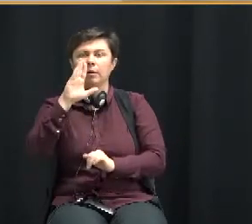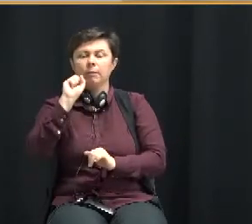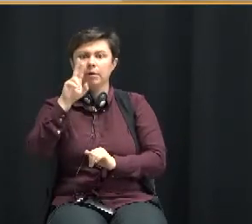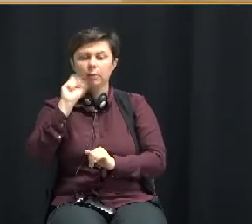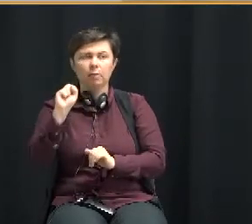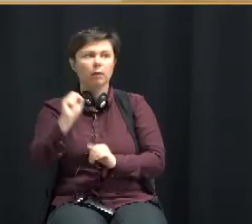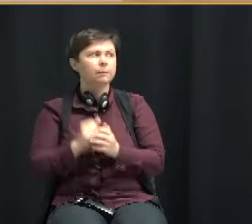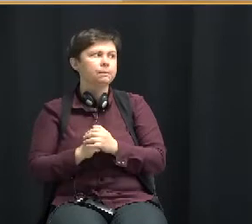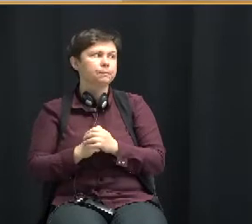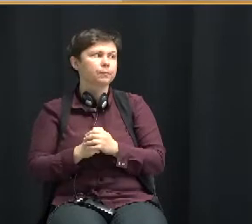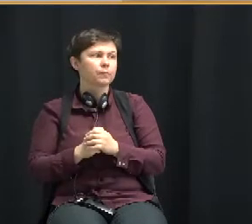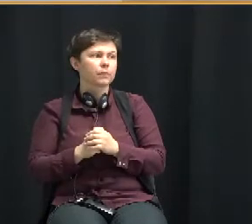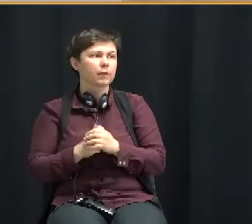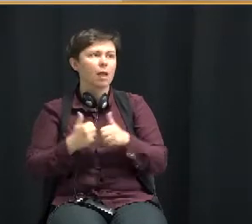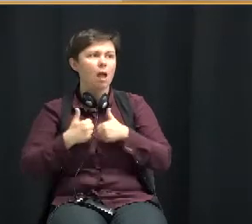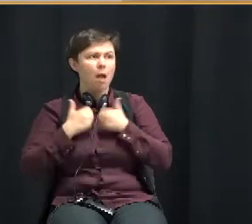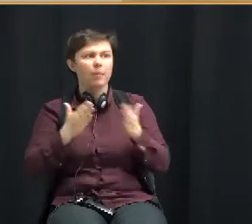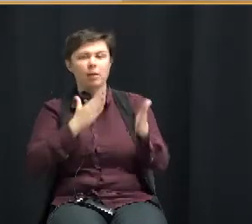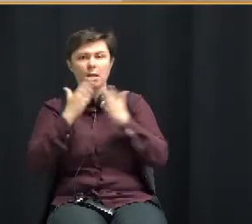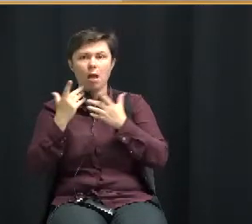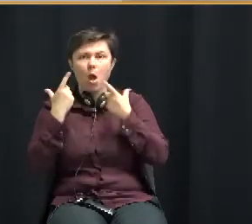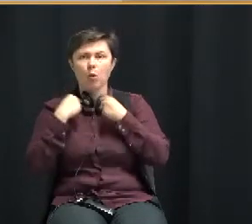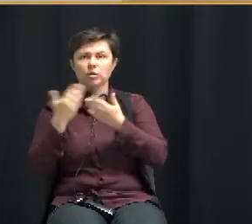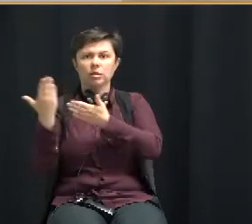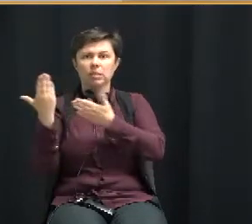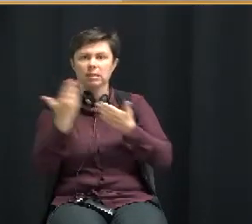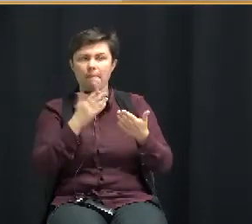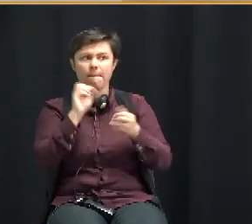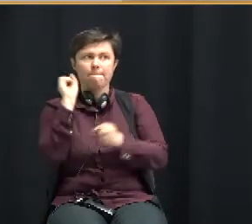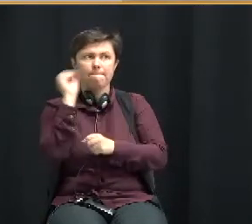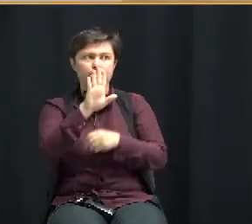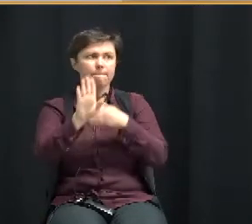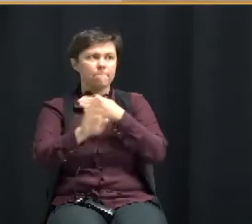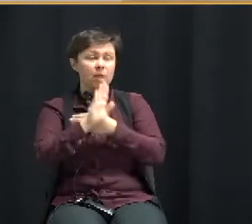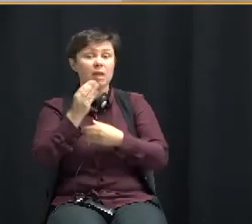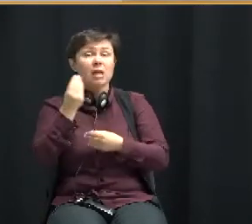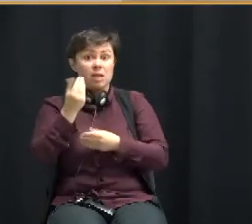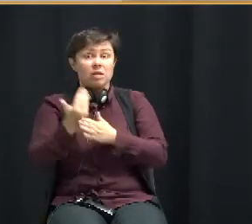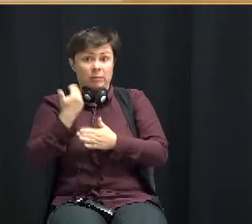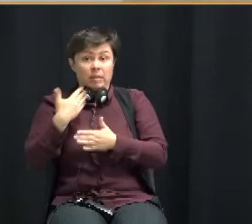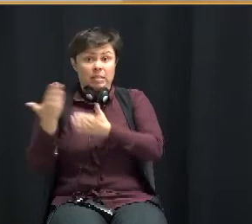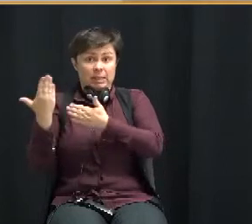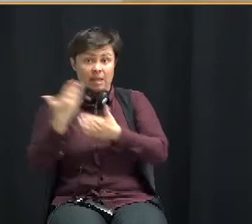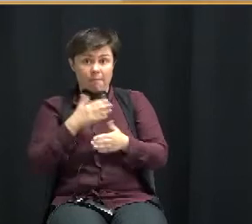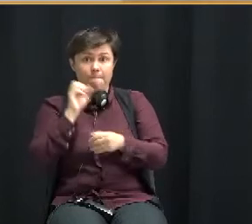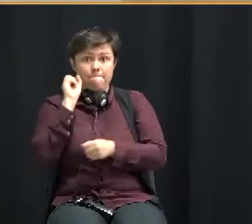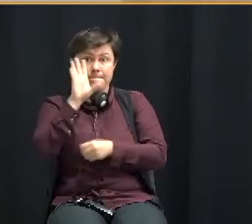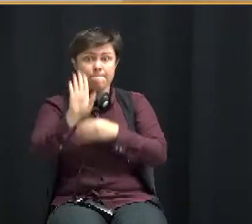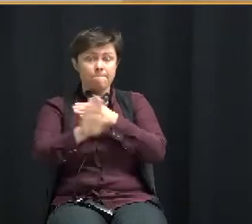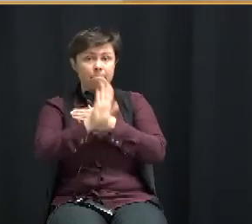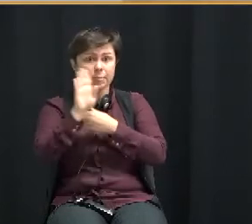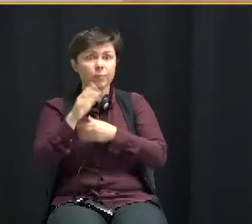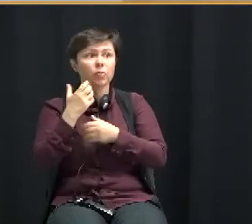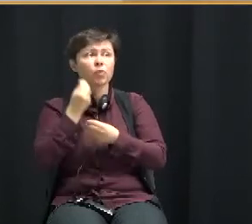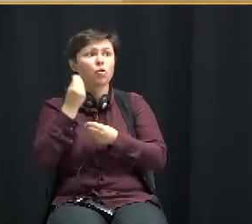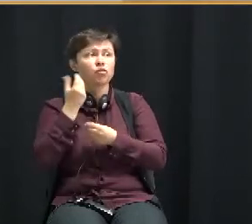can ask Ms. Barbara to ask another person for the presentation. But before I will ask another